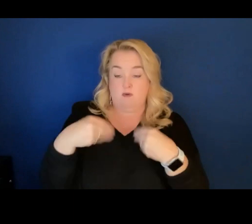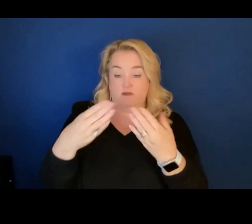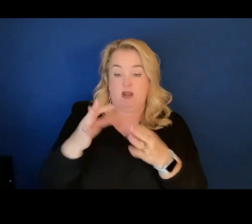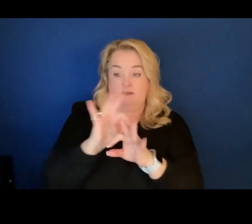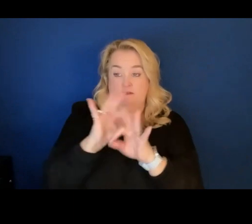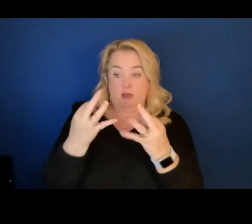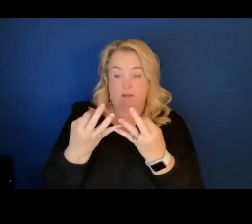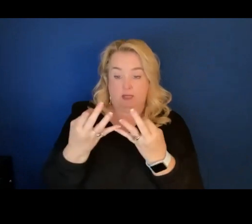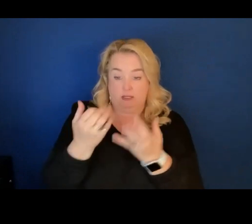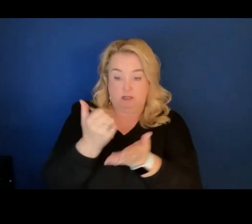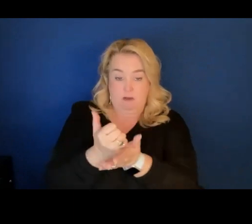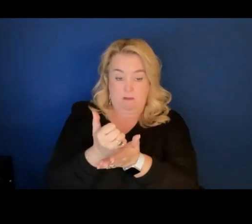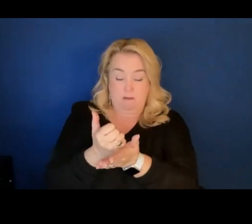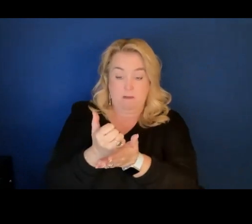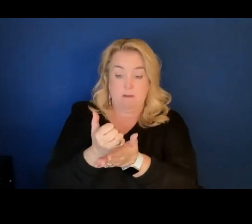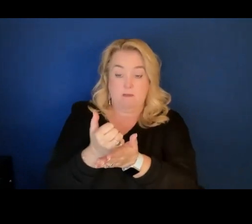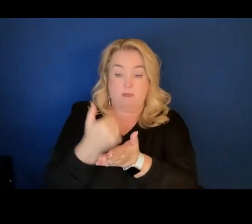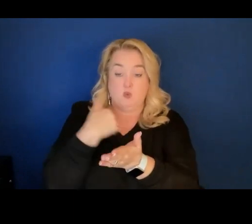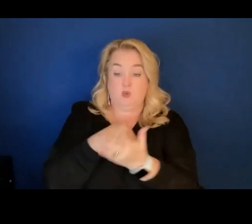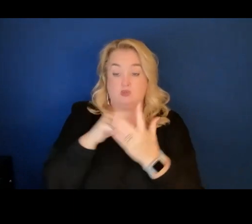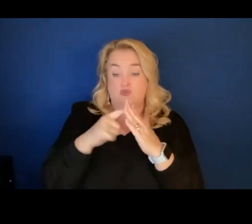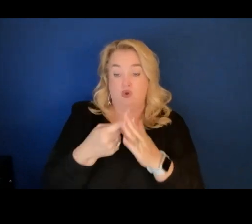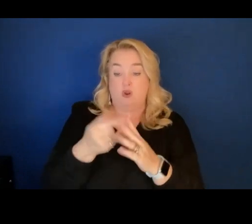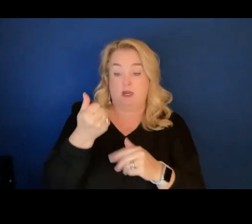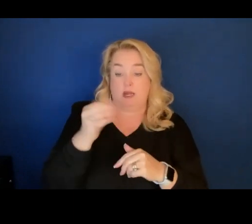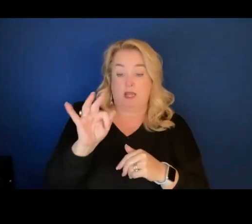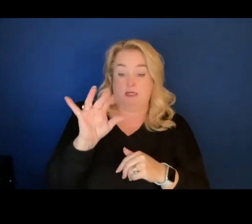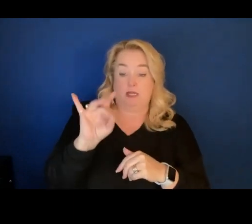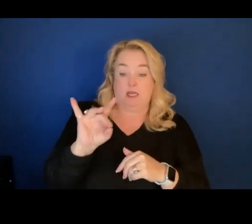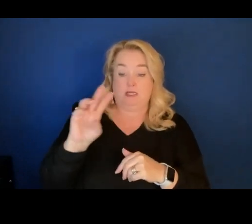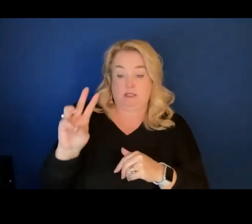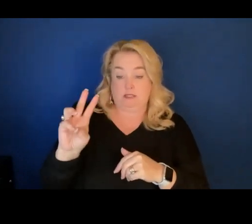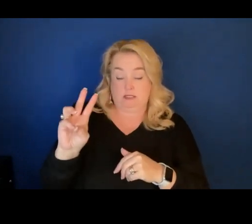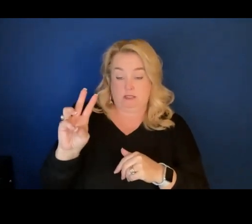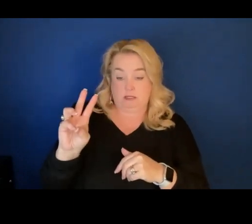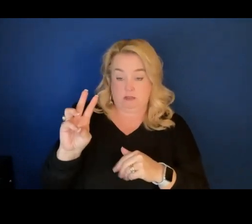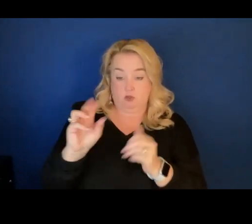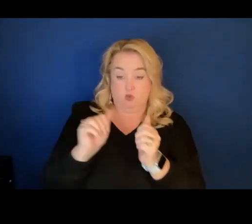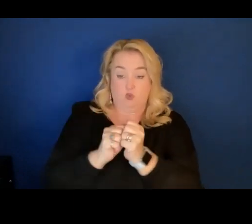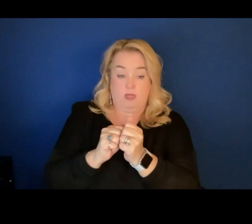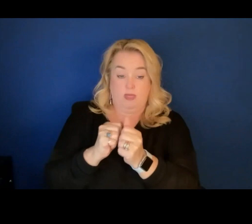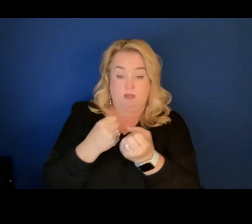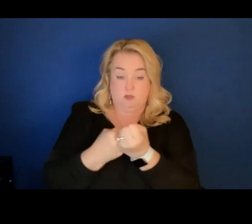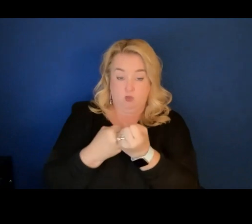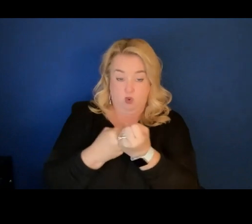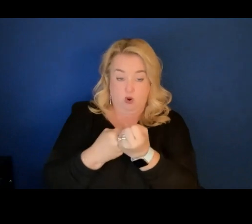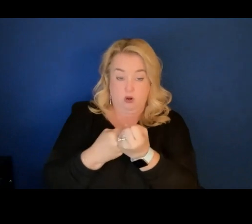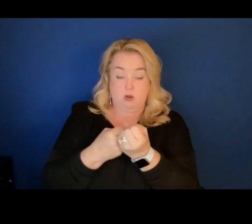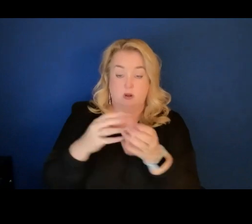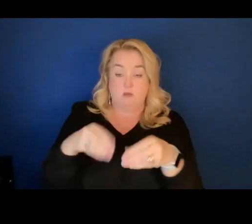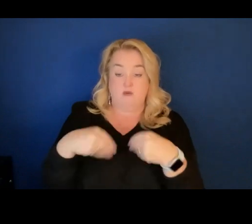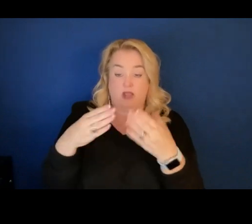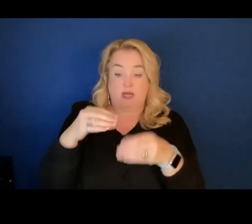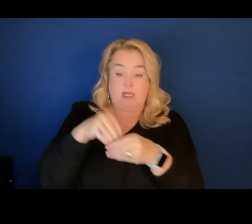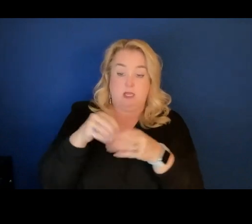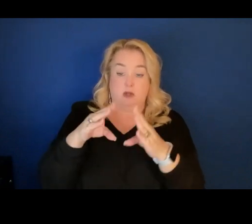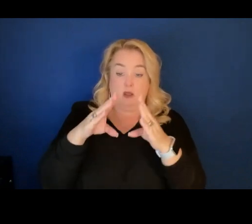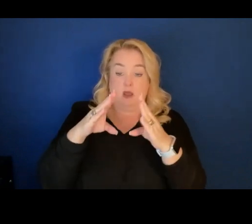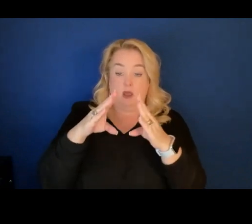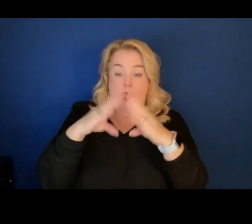into. We began in 1986 with our caregiver support by providing in-home